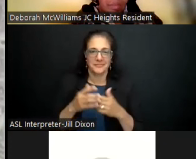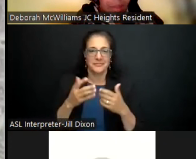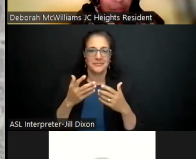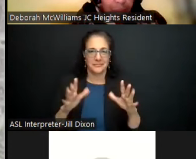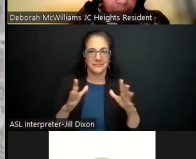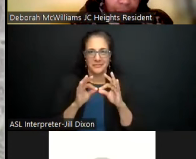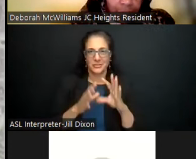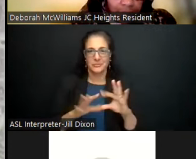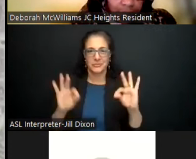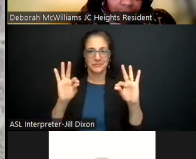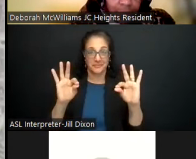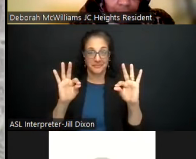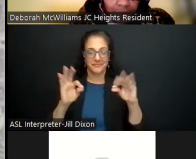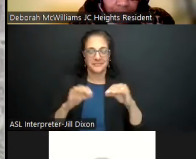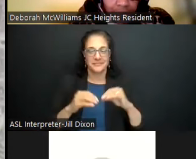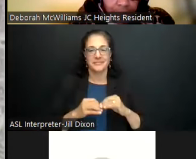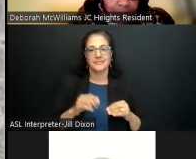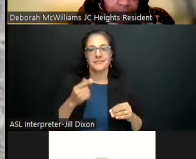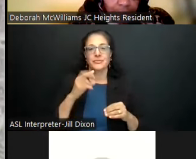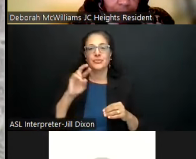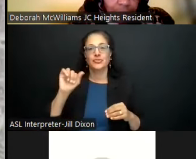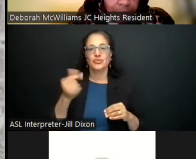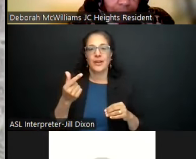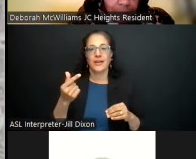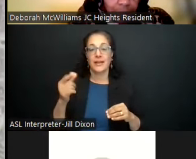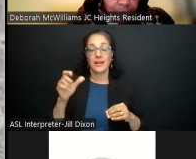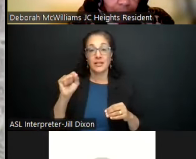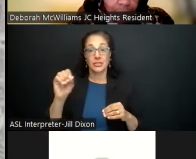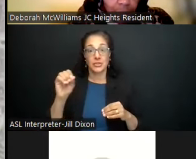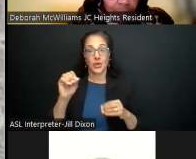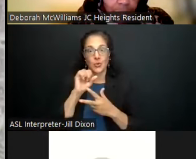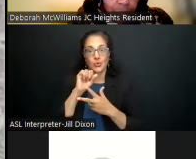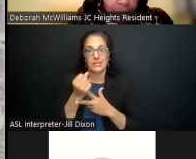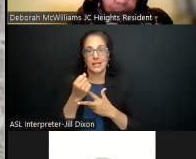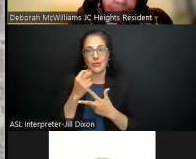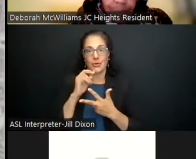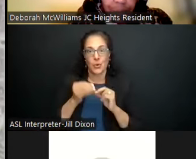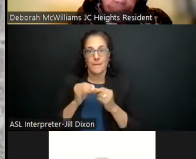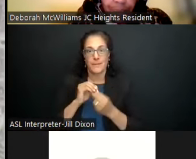you. Okay, so on to scenario 2.